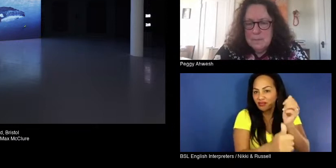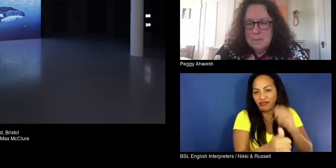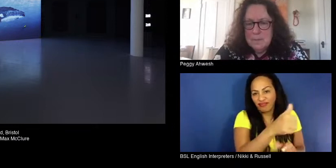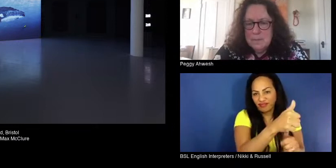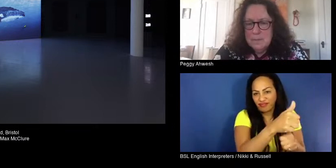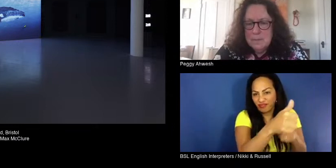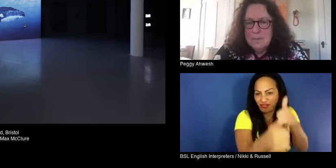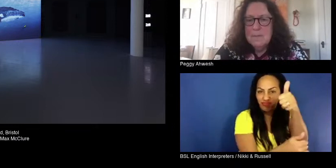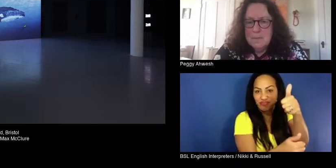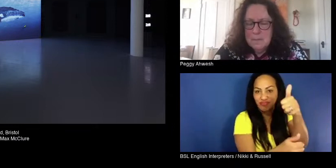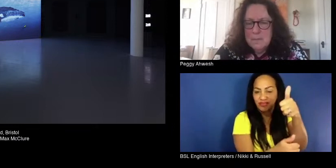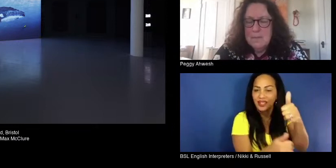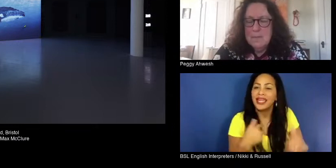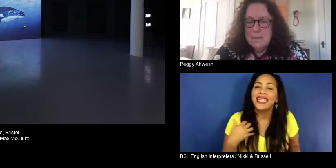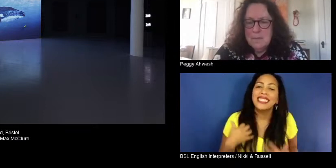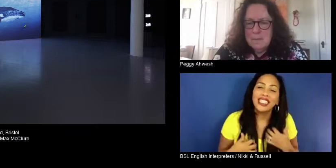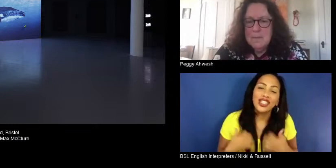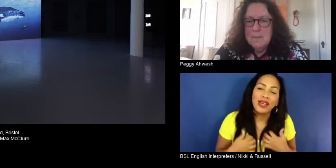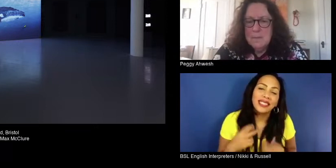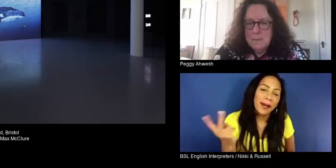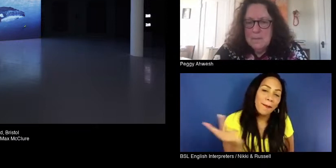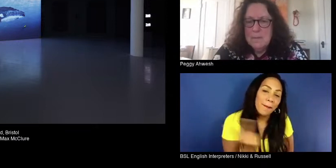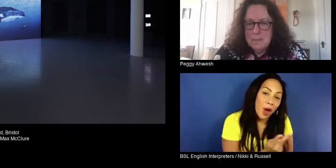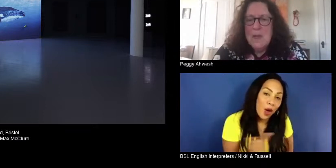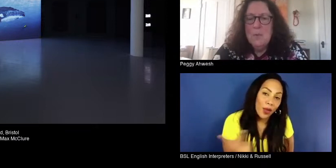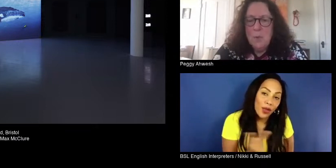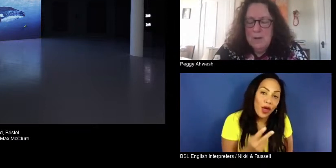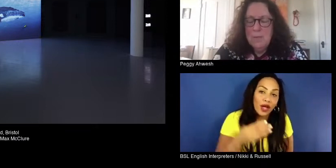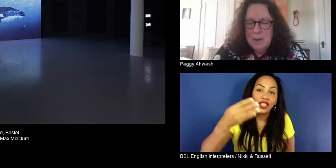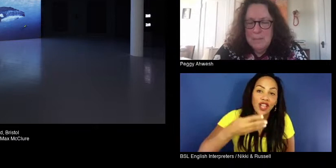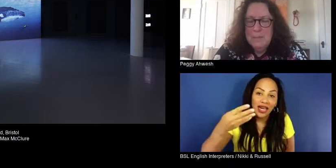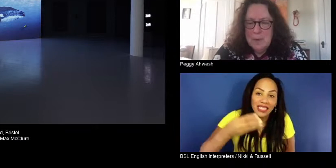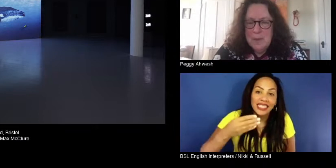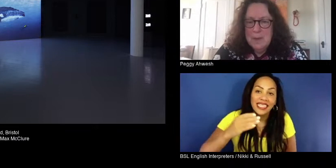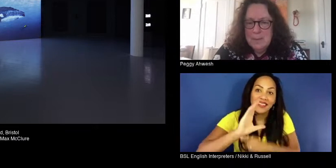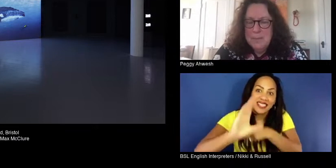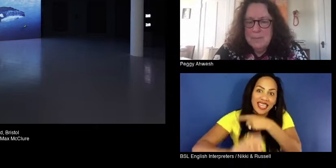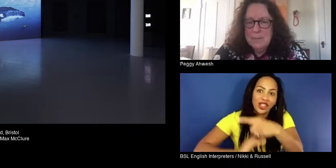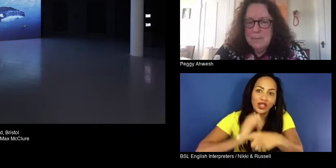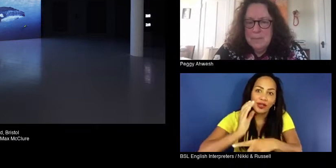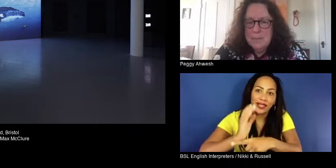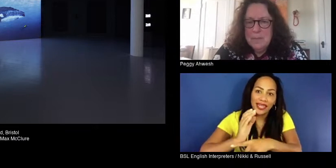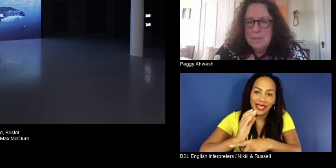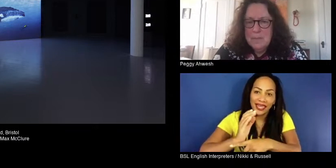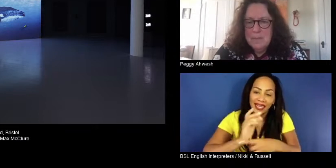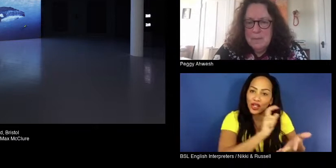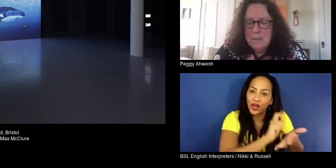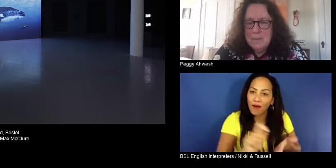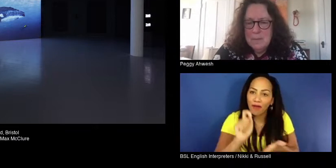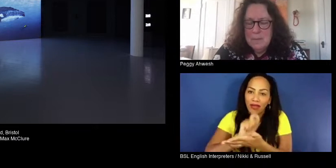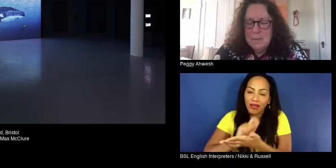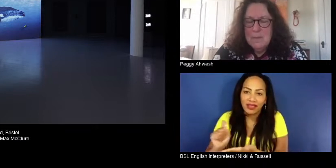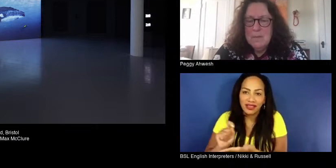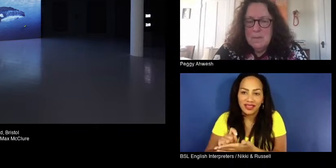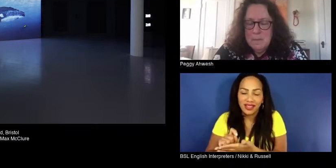19th century novels and that they're not contemporary because right. the work is so contemporary, but then you choose